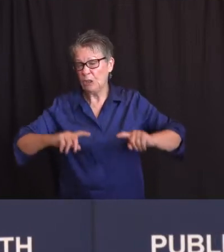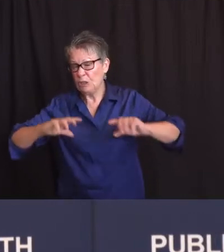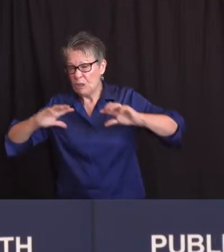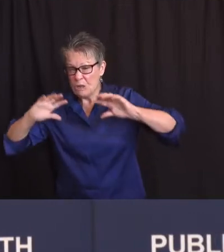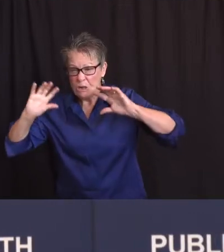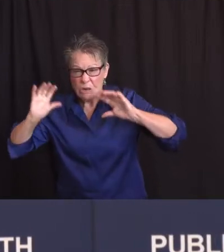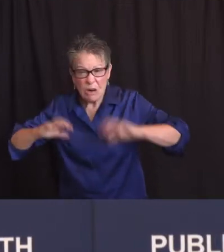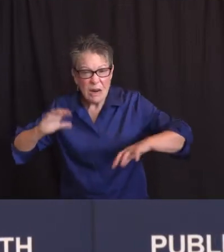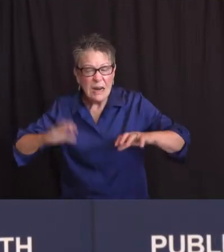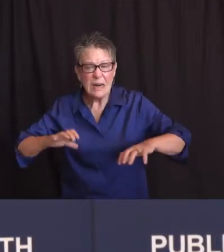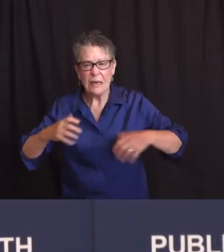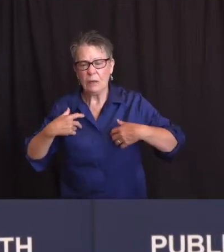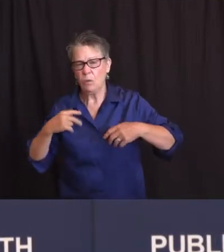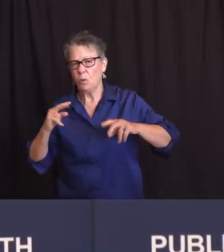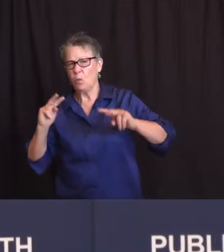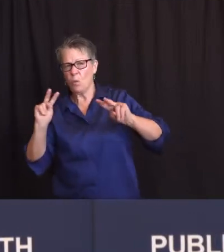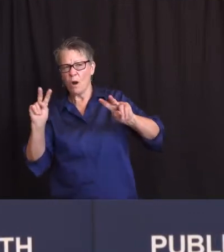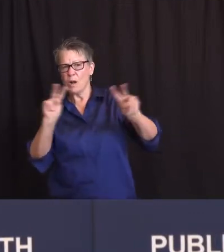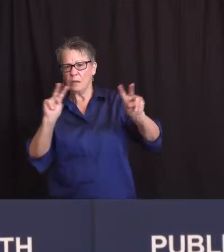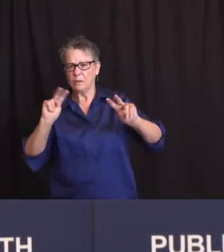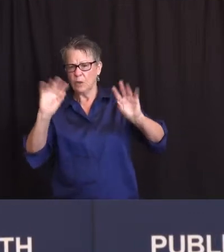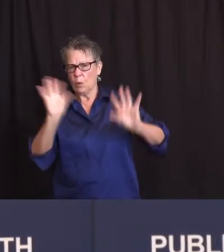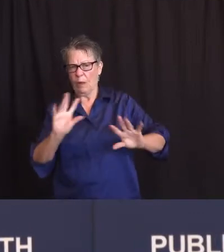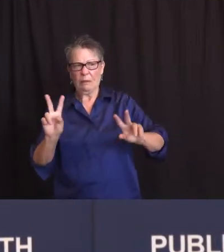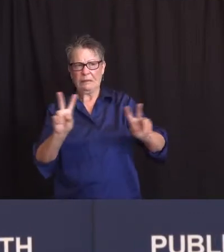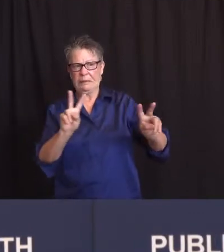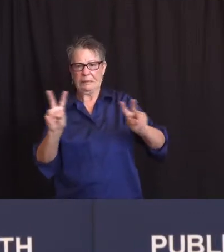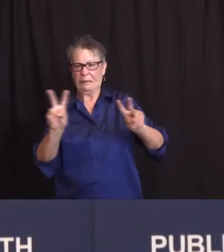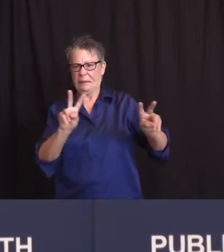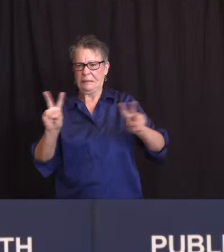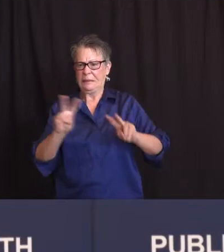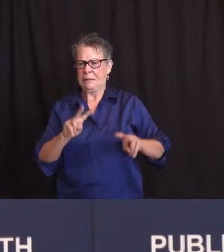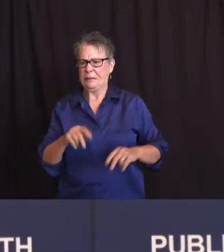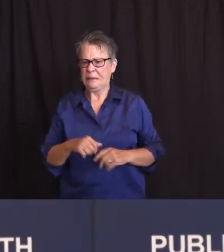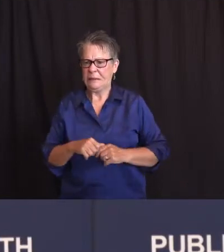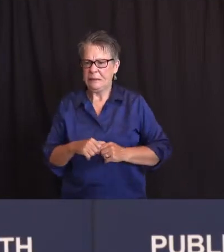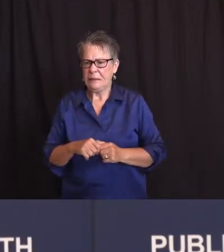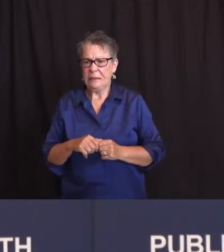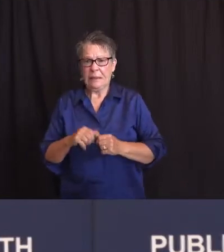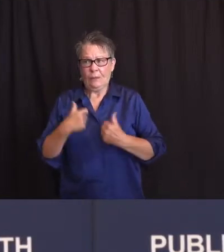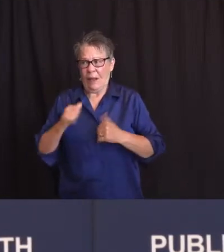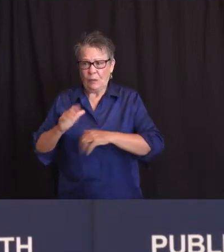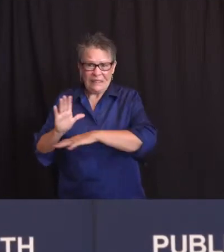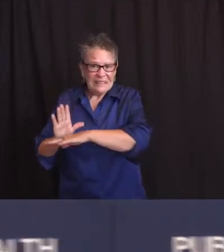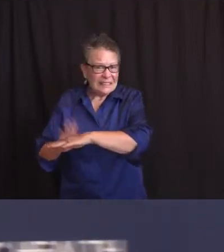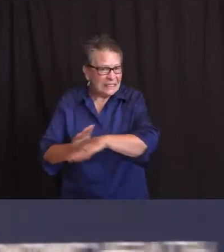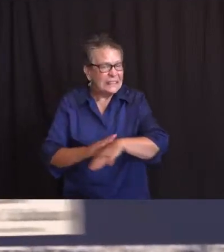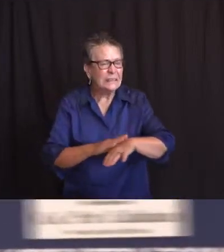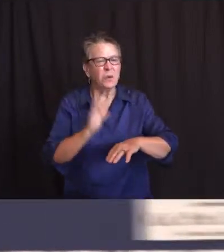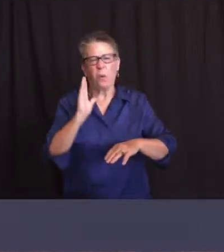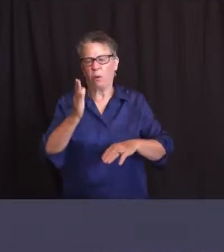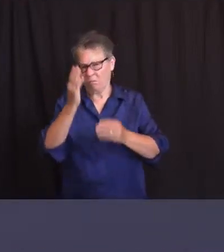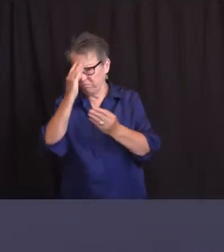that closely, and we'll certainly put out any alerts should anything rise to that level. Thanks, Governor.